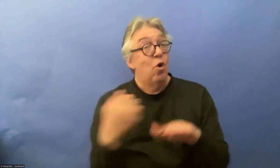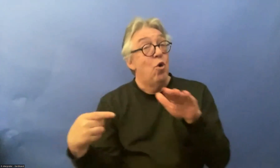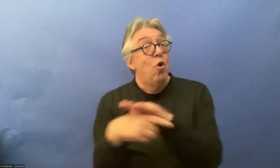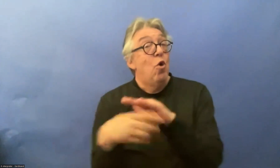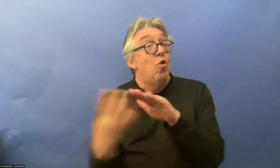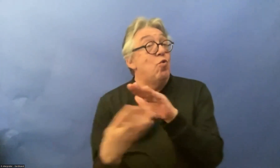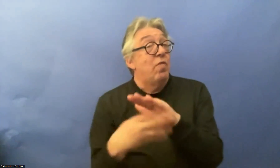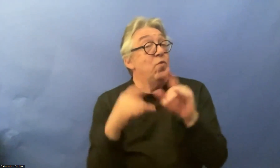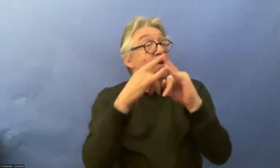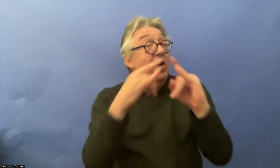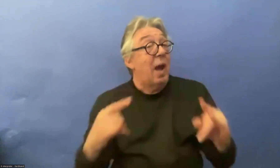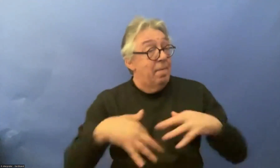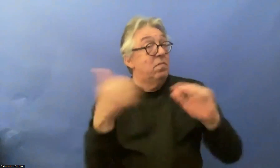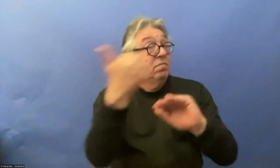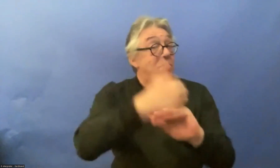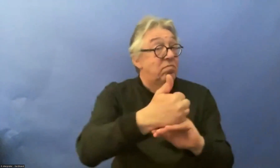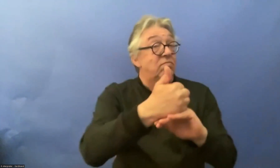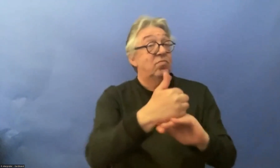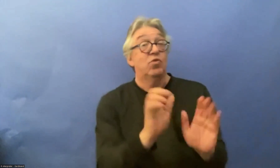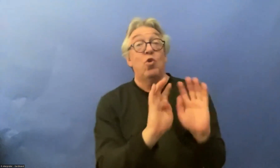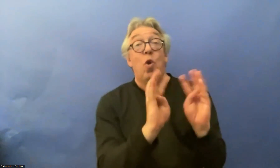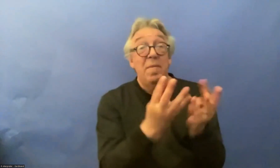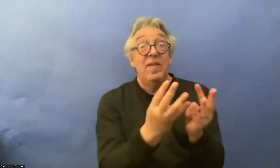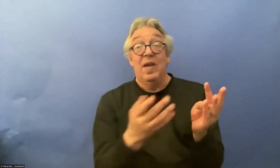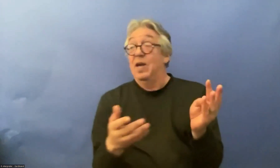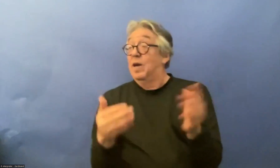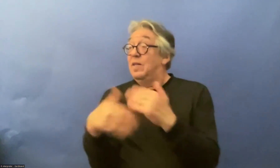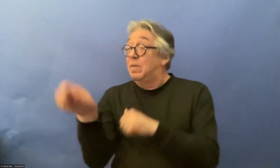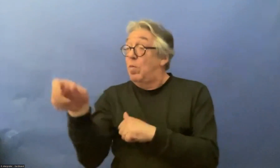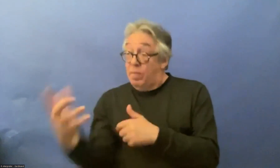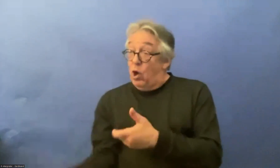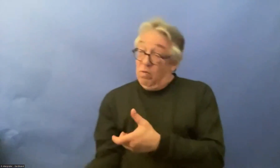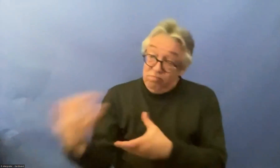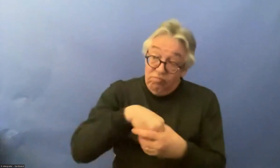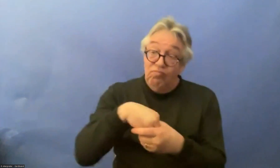with disability as well to participate in the response.